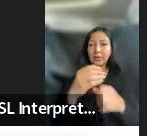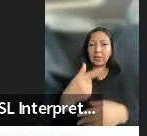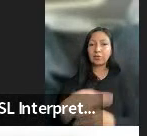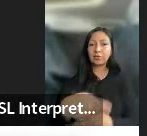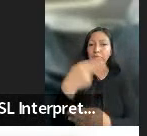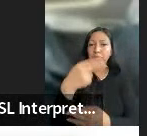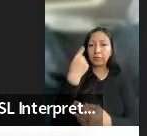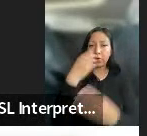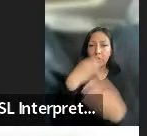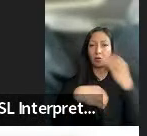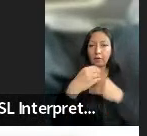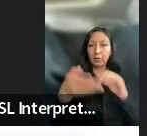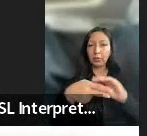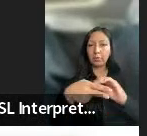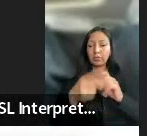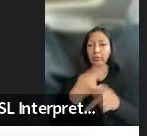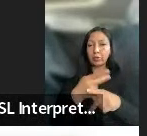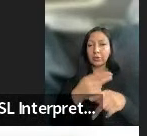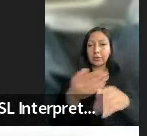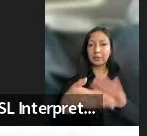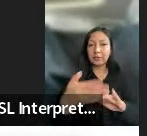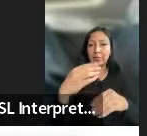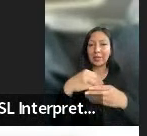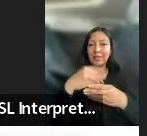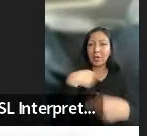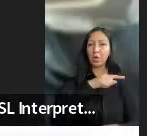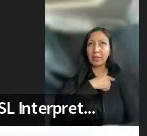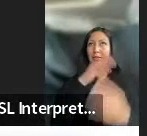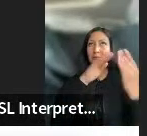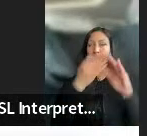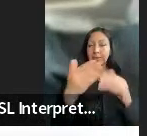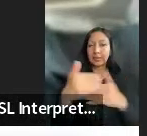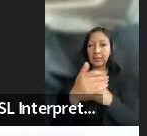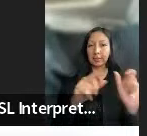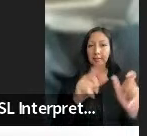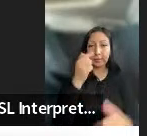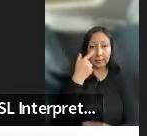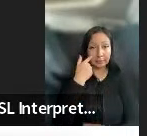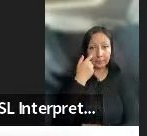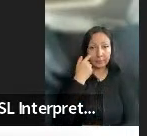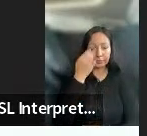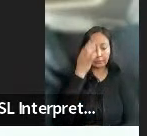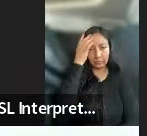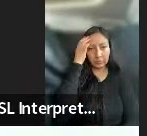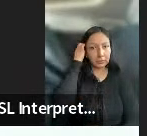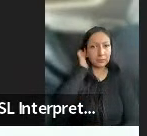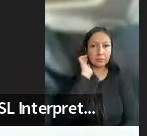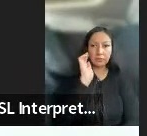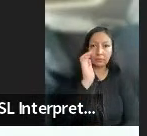food production in our city. Next slide.